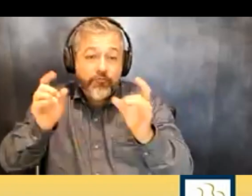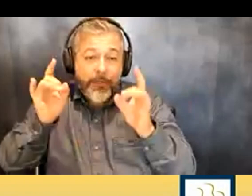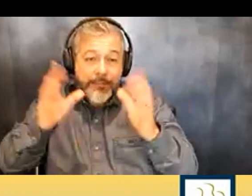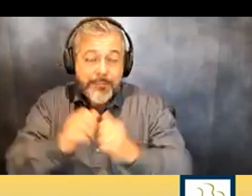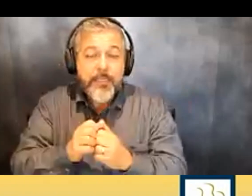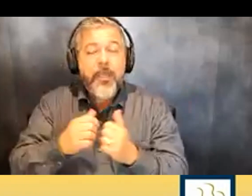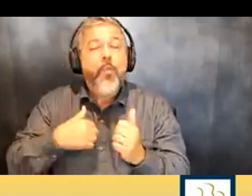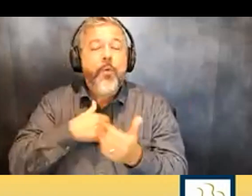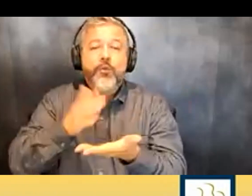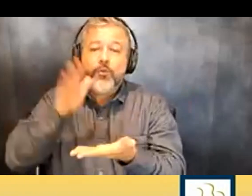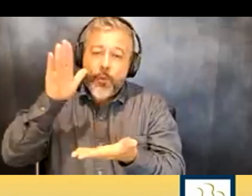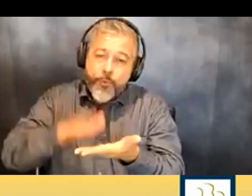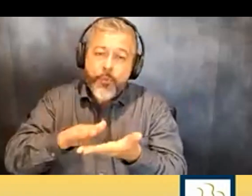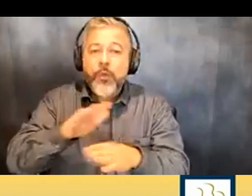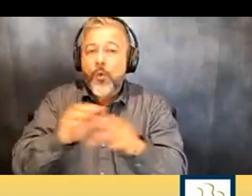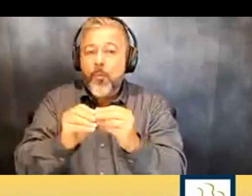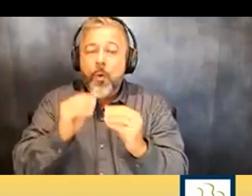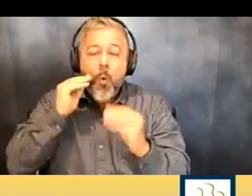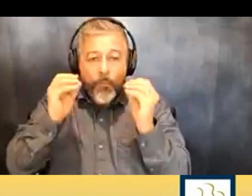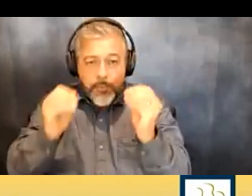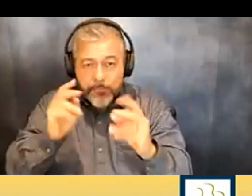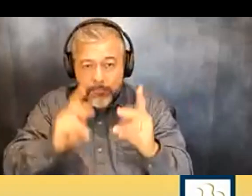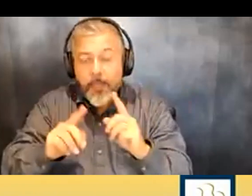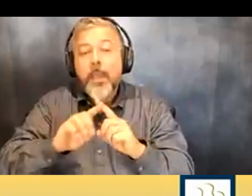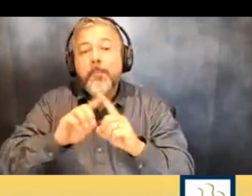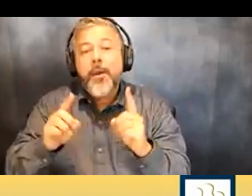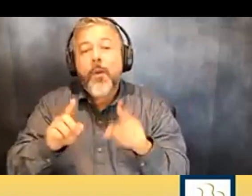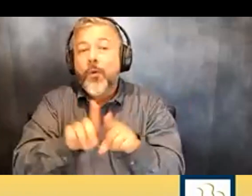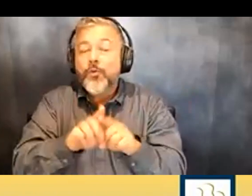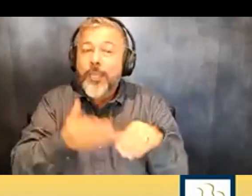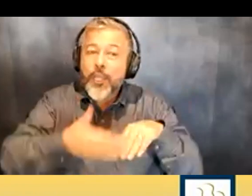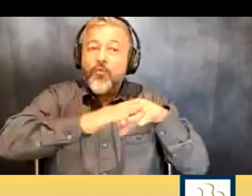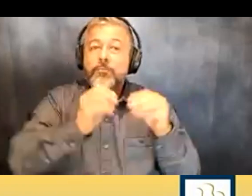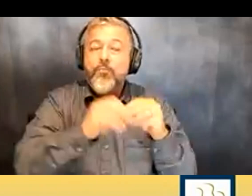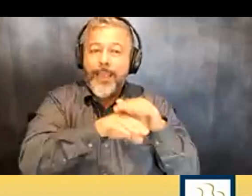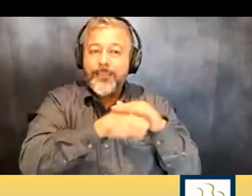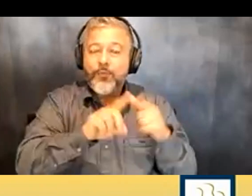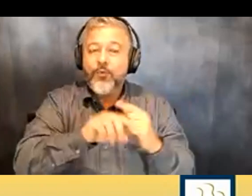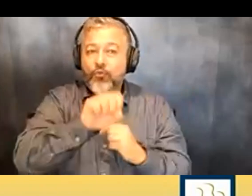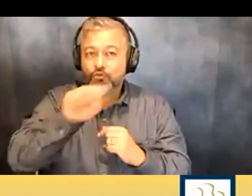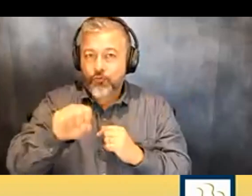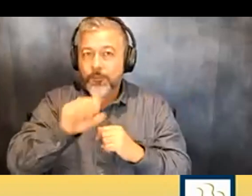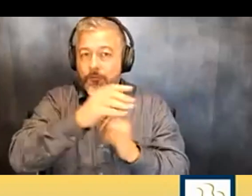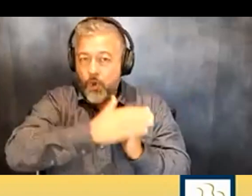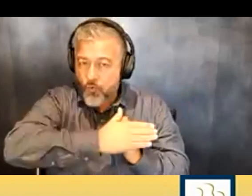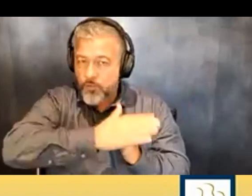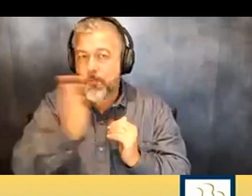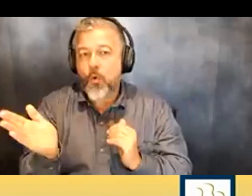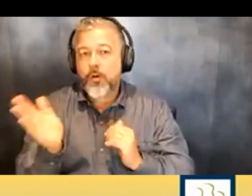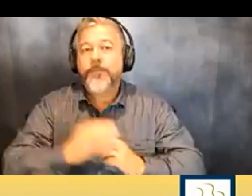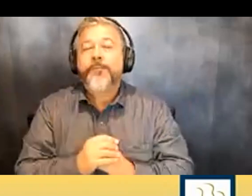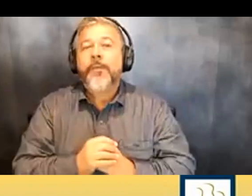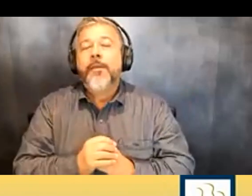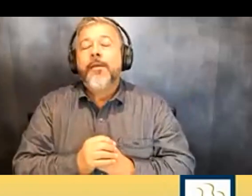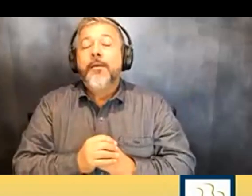end homelessness in partnership with local communities, but to increase access to social services across the board. And